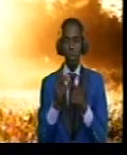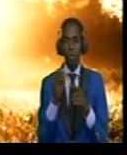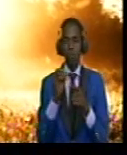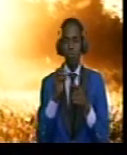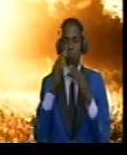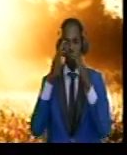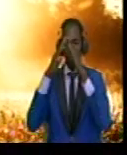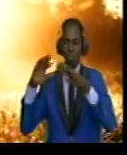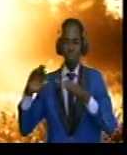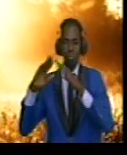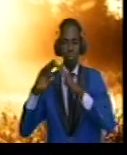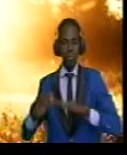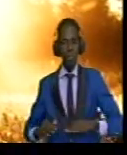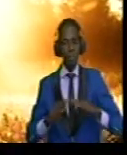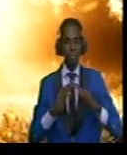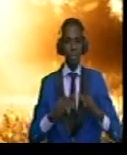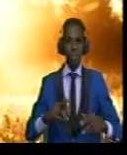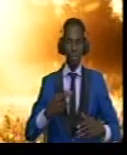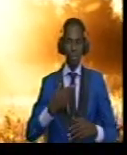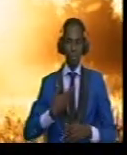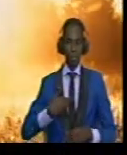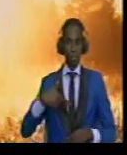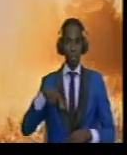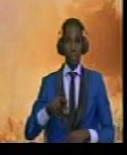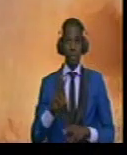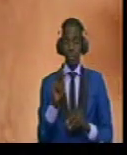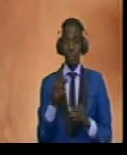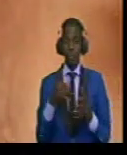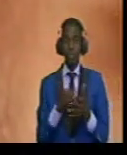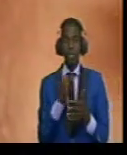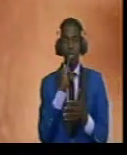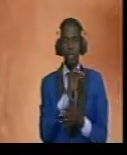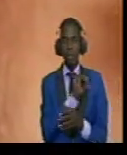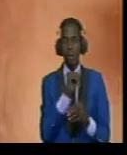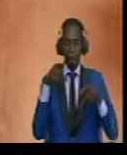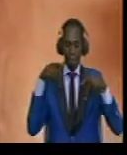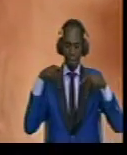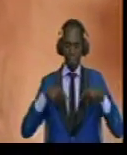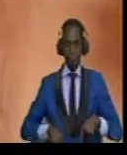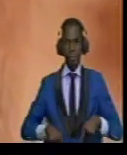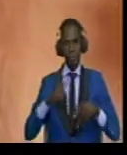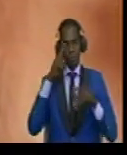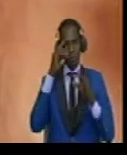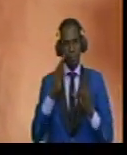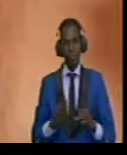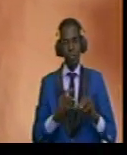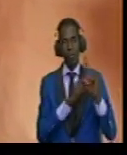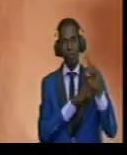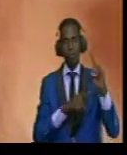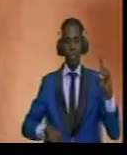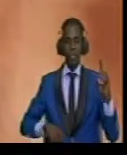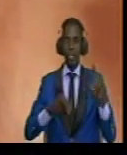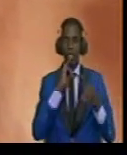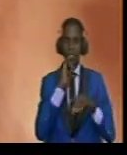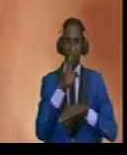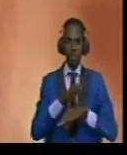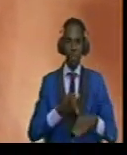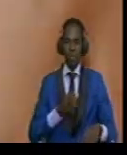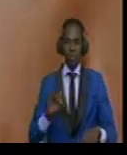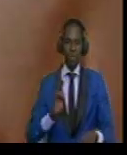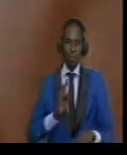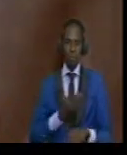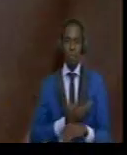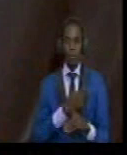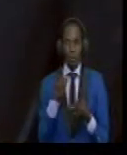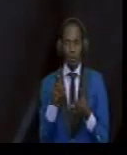it's not a, you know, society religion. It is a personal decision the Lord is calling us to by the gospel. And it